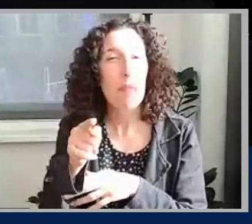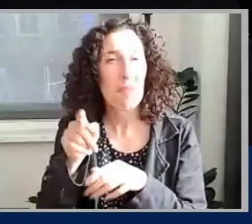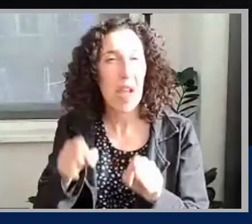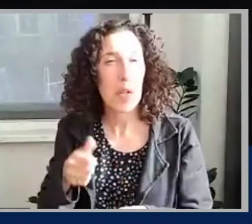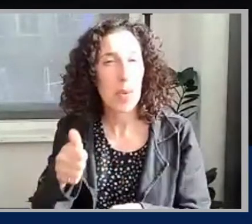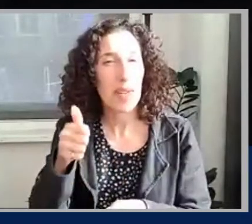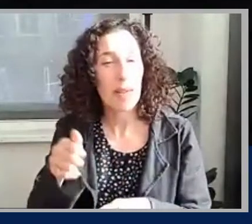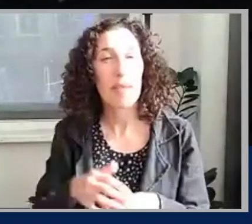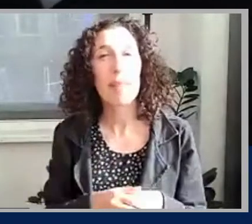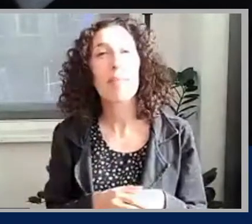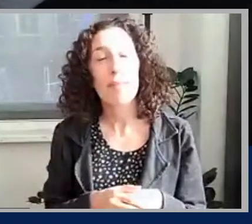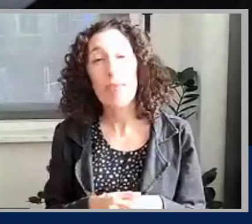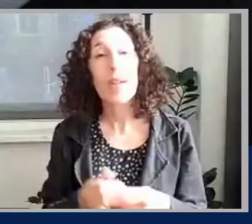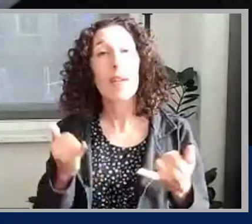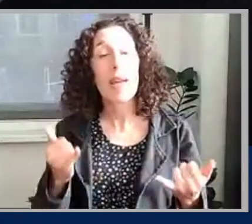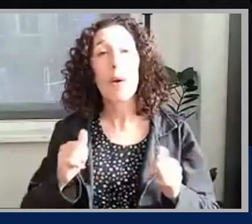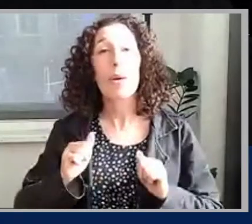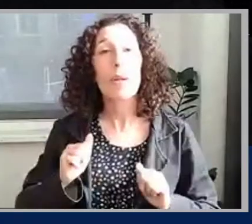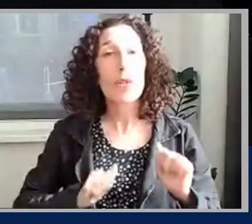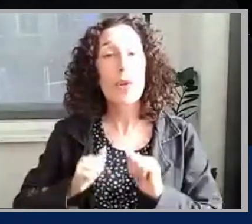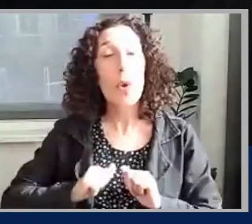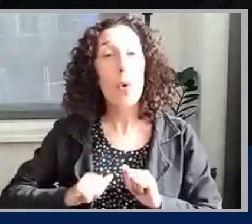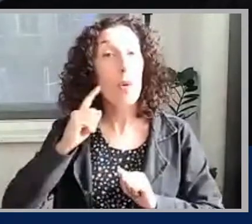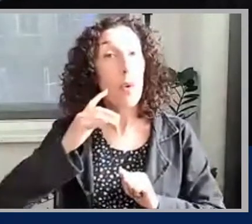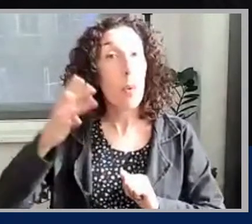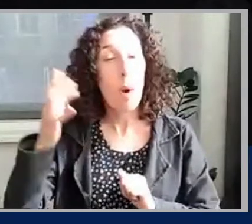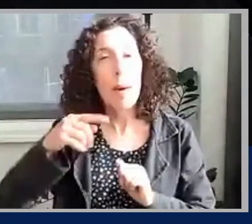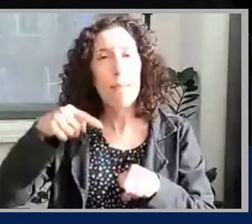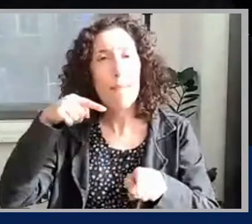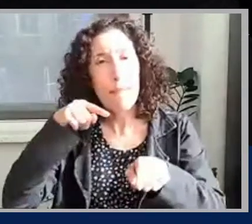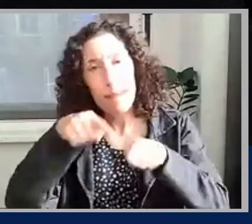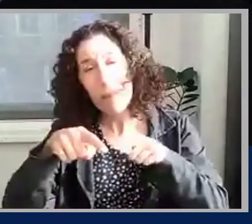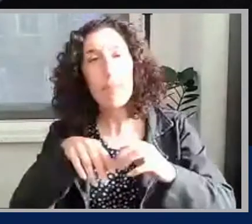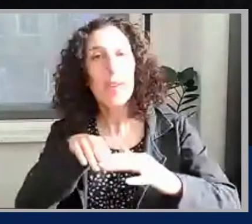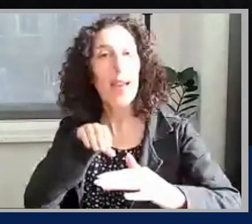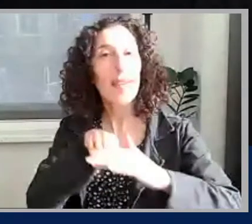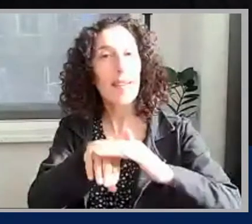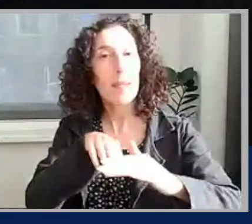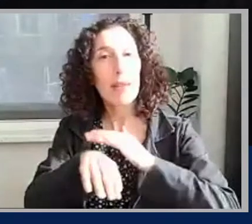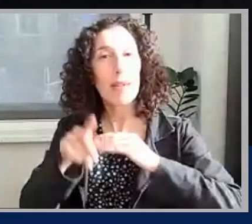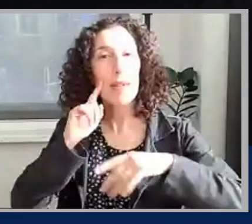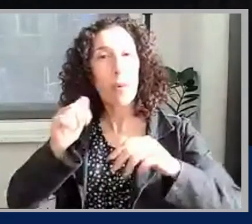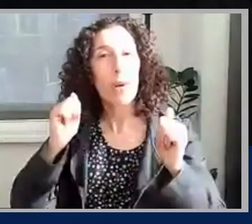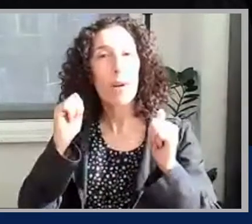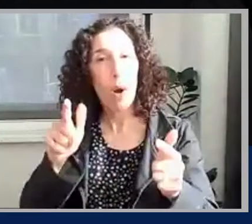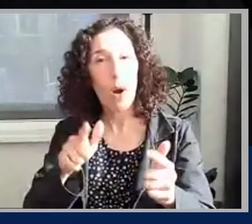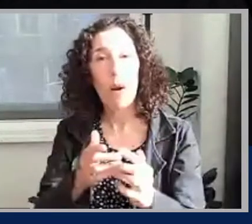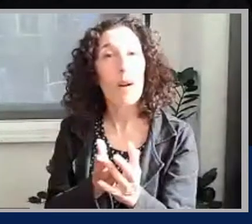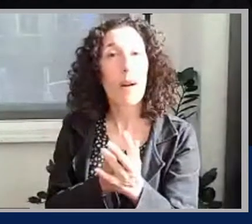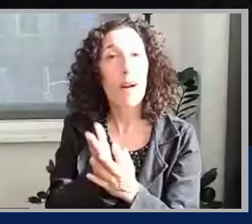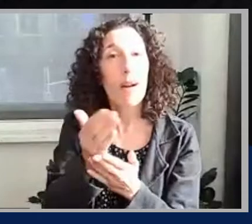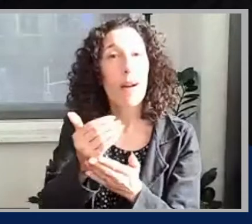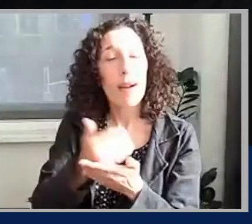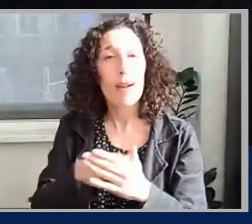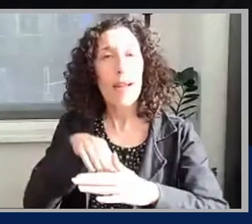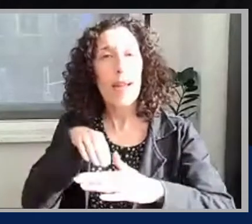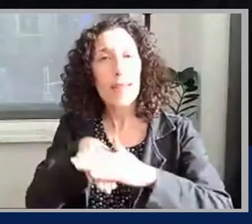accessibility, specifically for astronomy. It's Astronomy for Everyone is the name of the show, but a lot of very cool things to